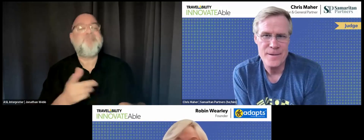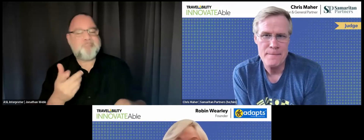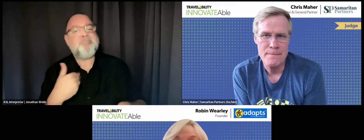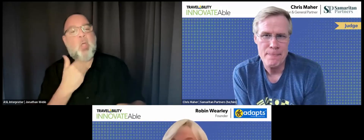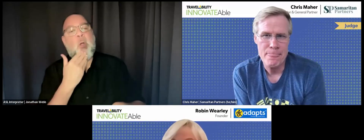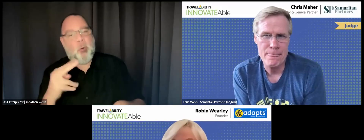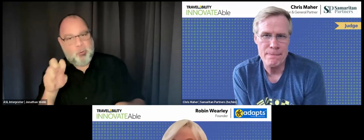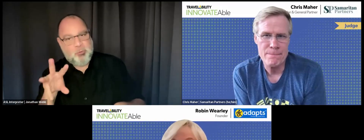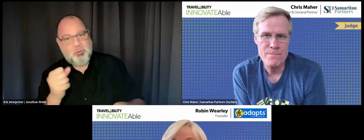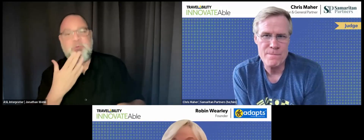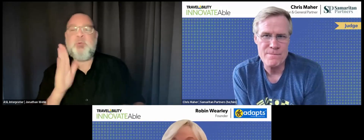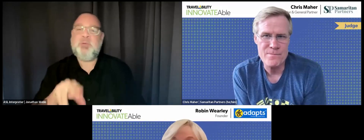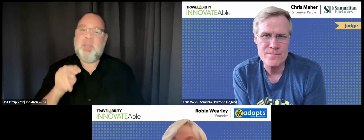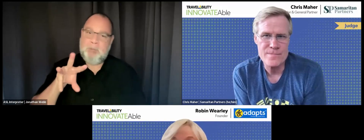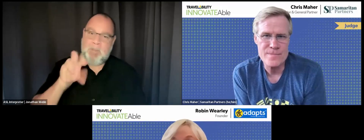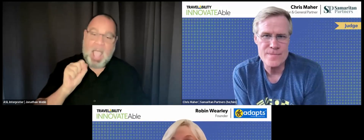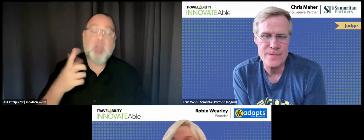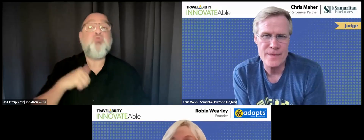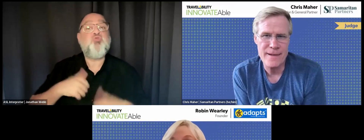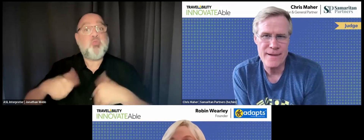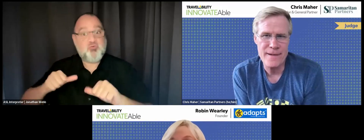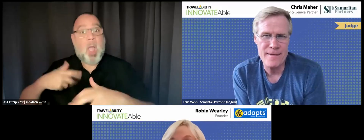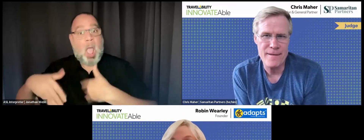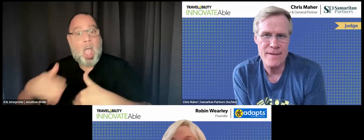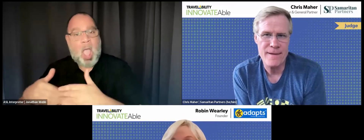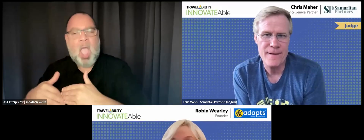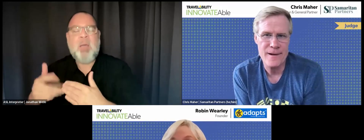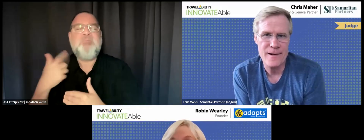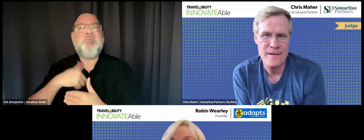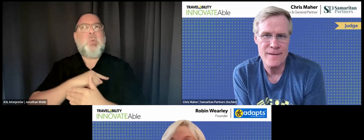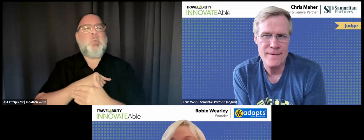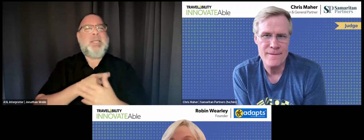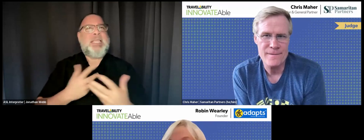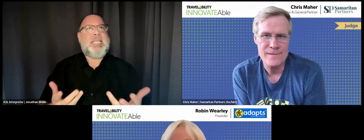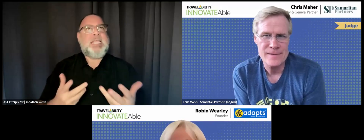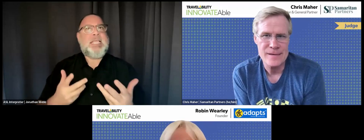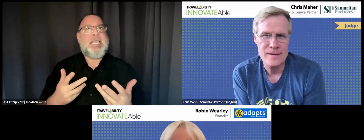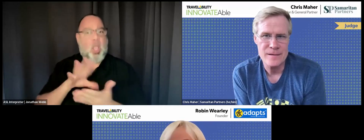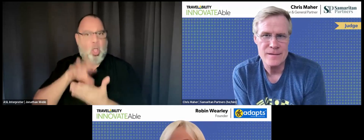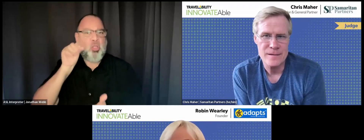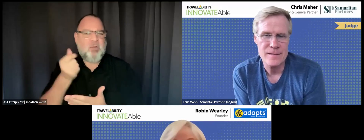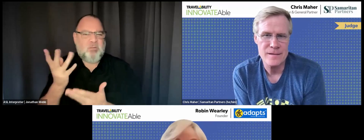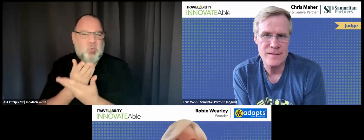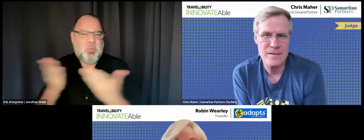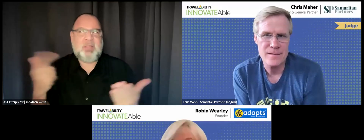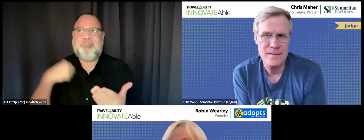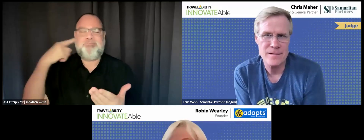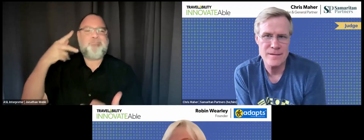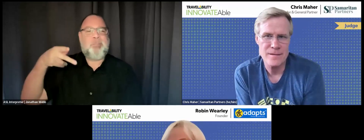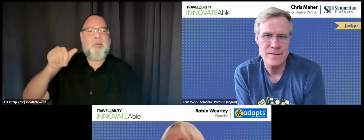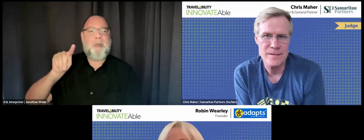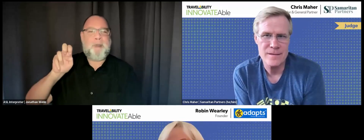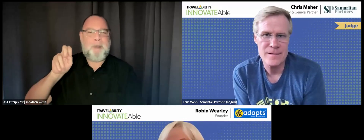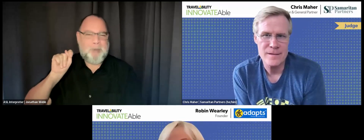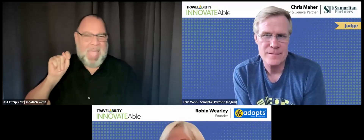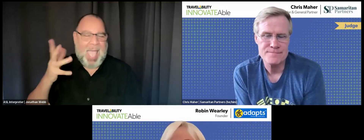we learned, well, two things. We weren't sure it was cost effective to go for the patent because